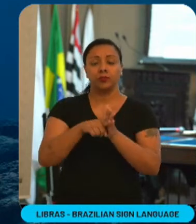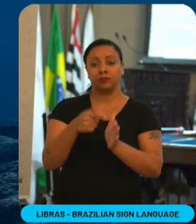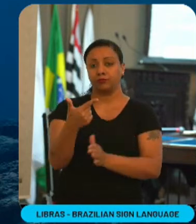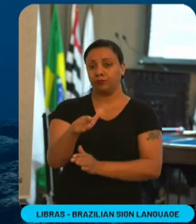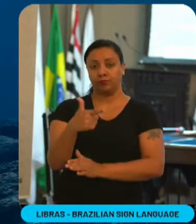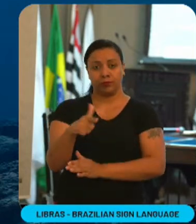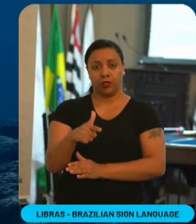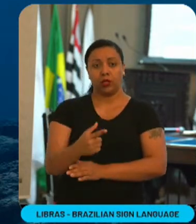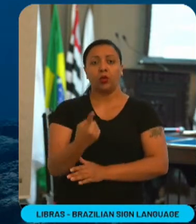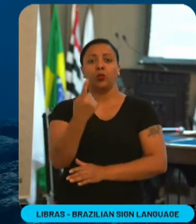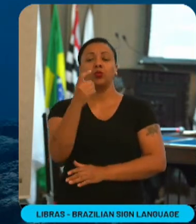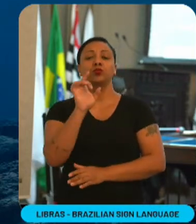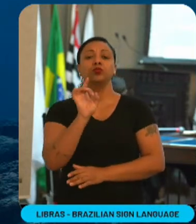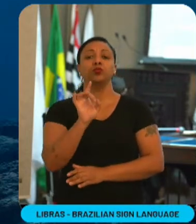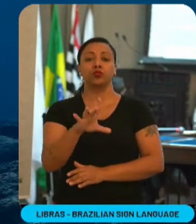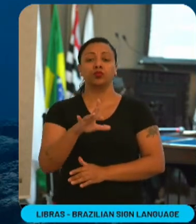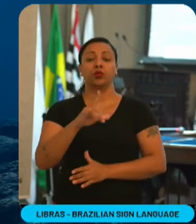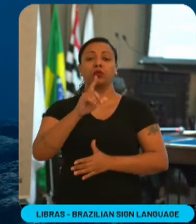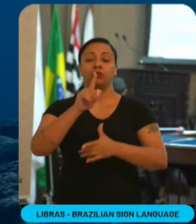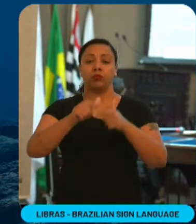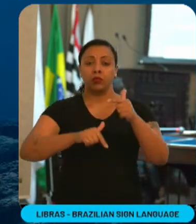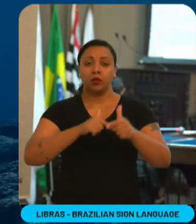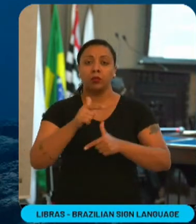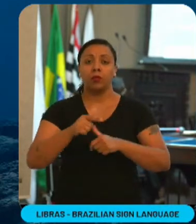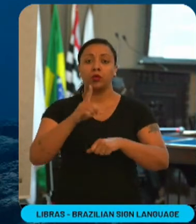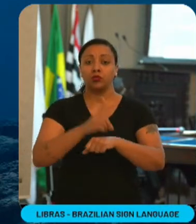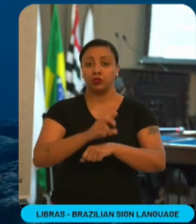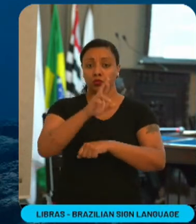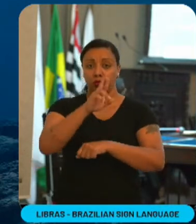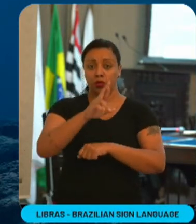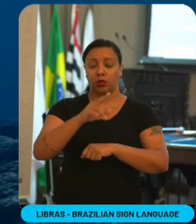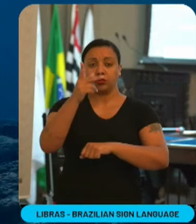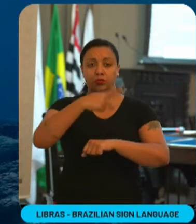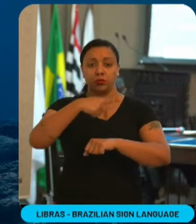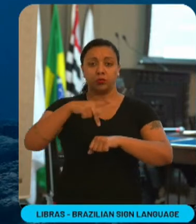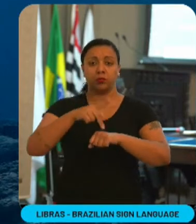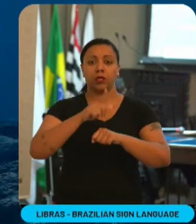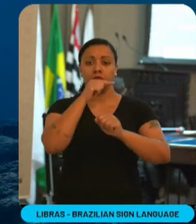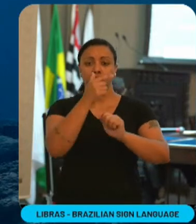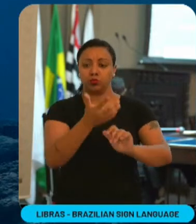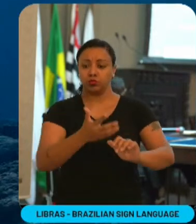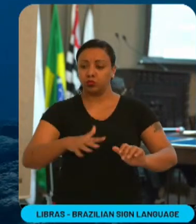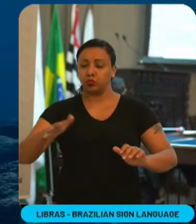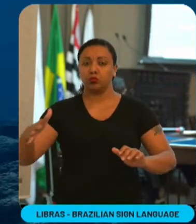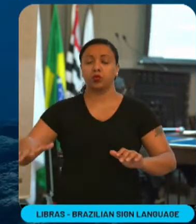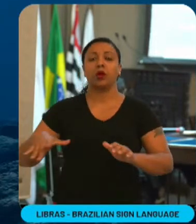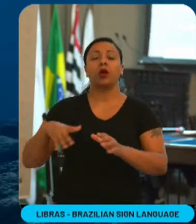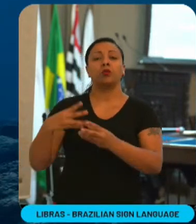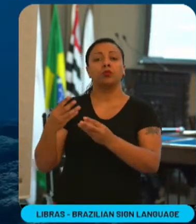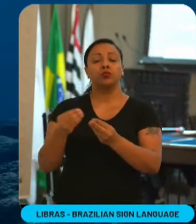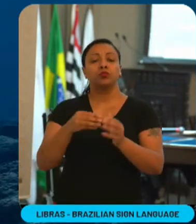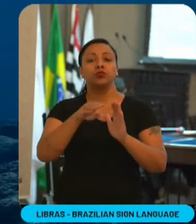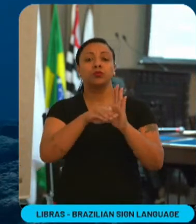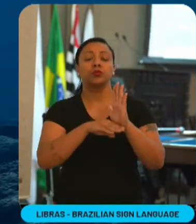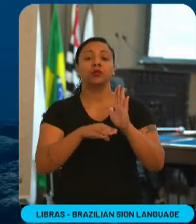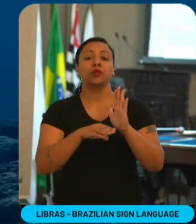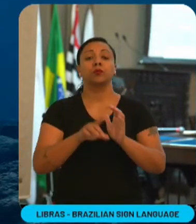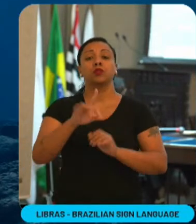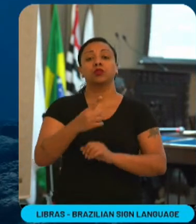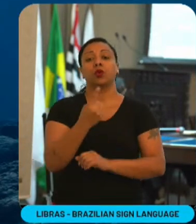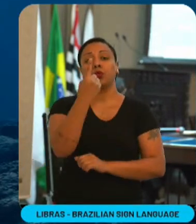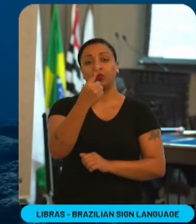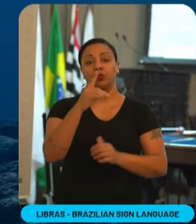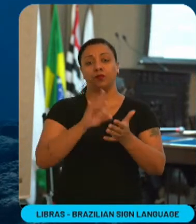for example, to generate employments and things like that. So there's only one thesis in the middle of